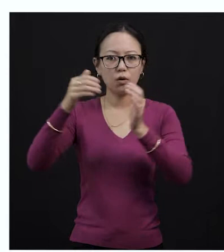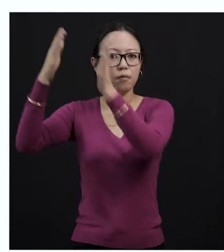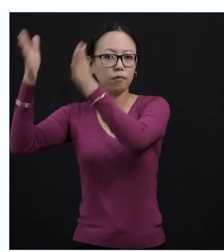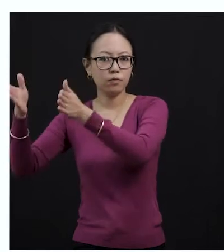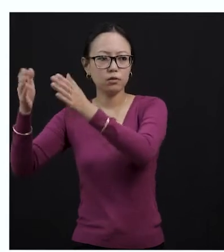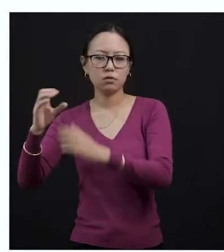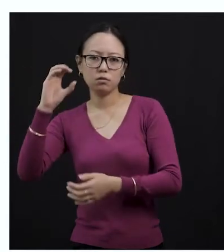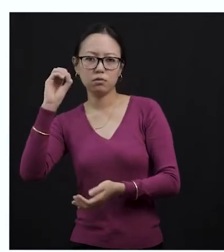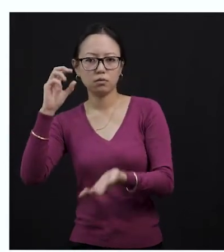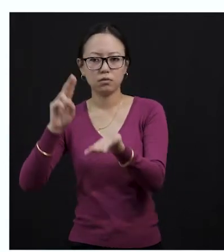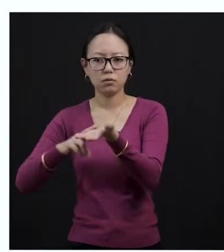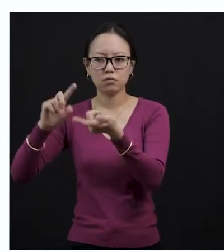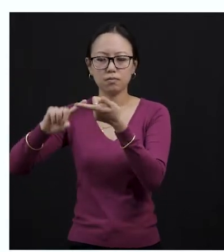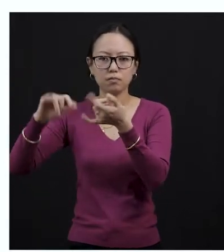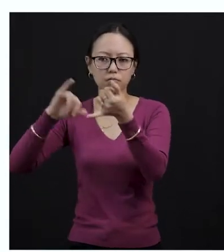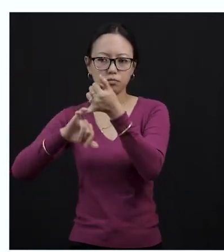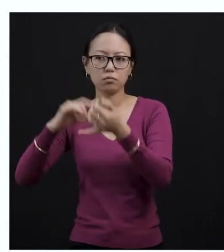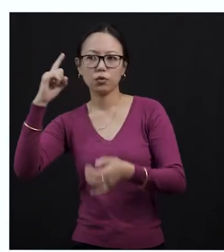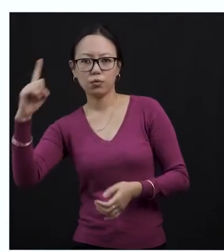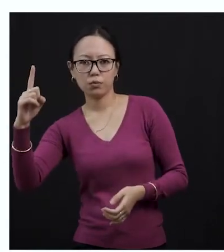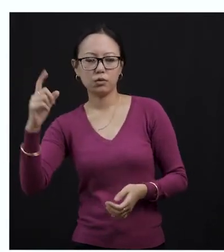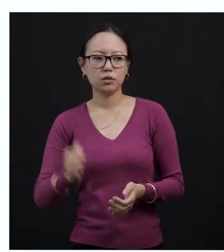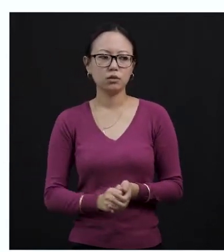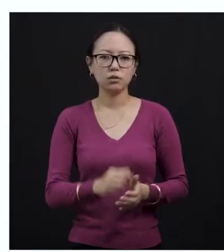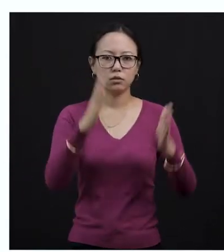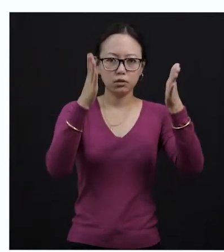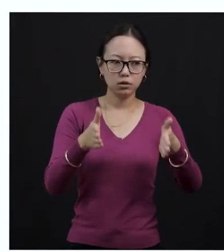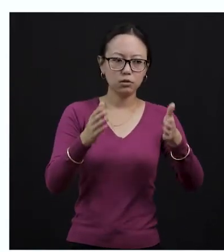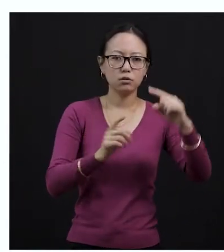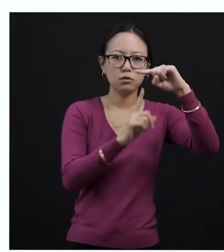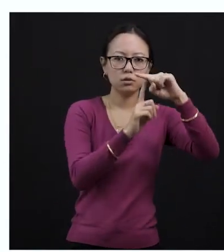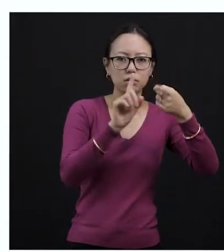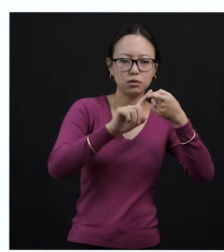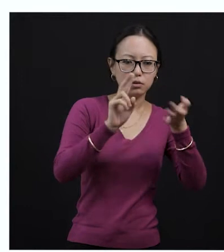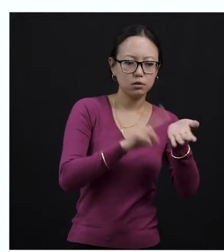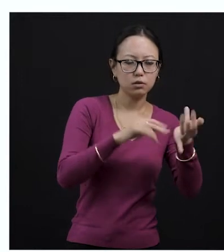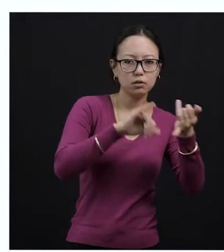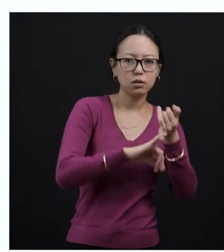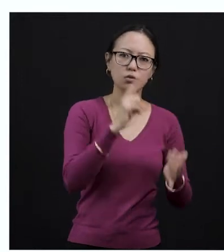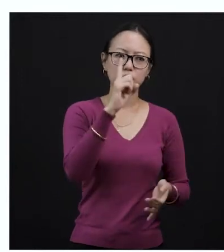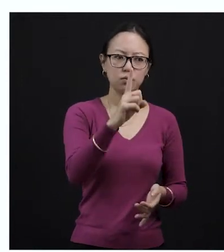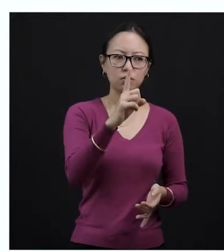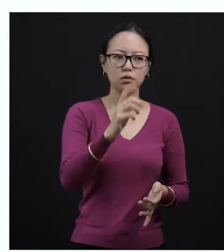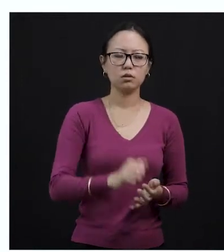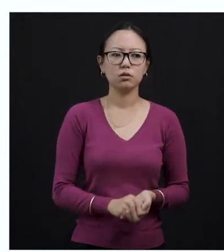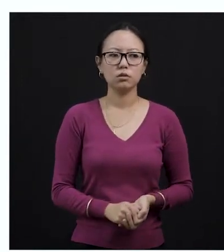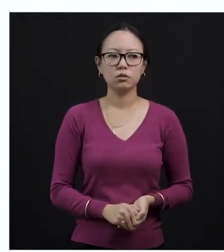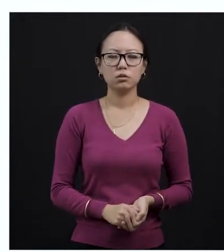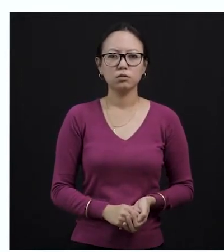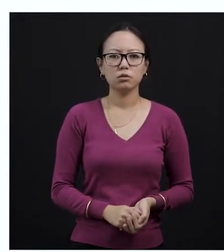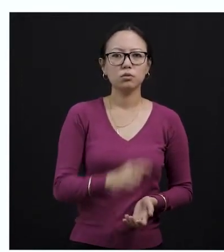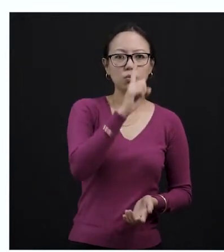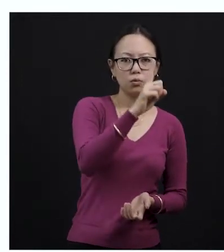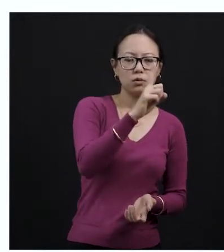black one is in tens place. So we write it as like this: 1/10. That